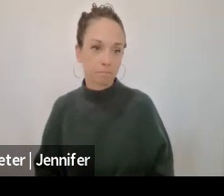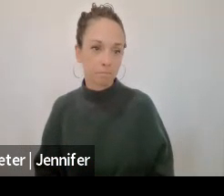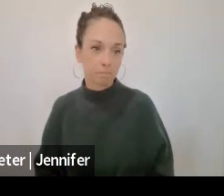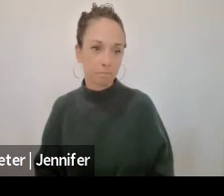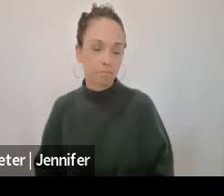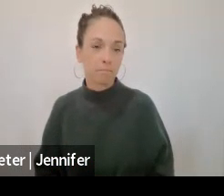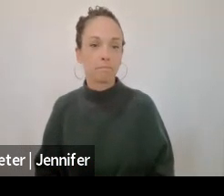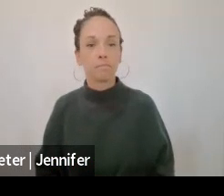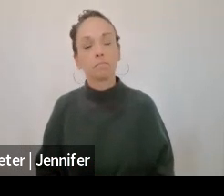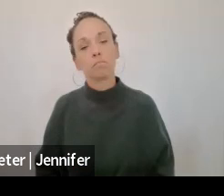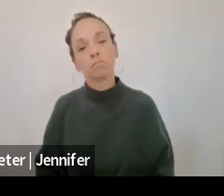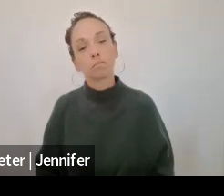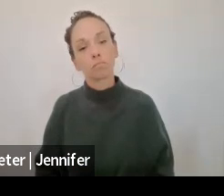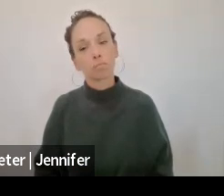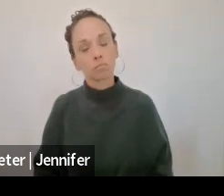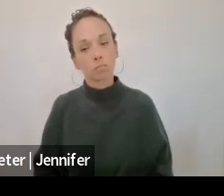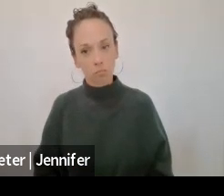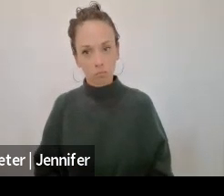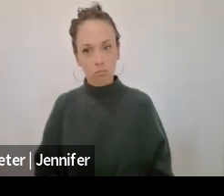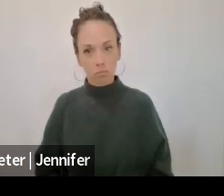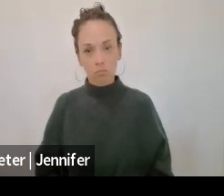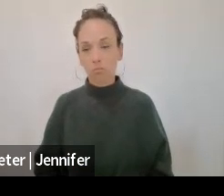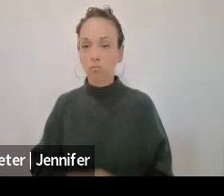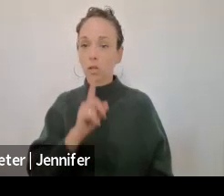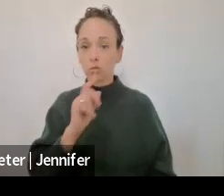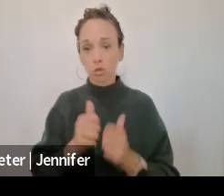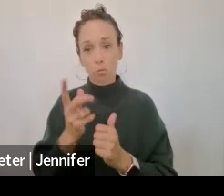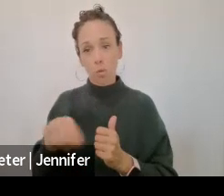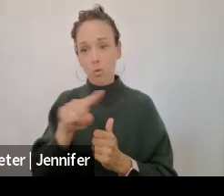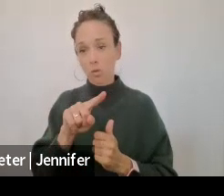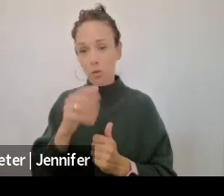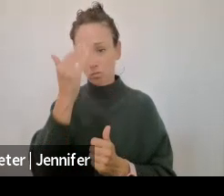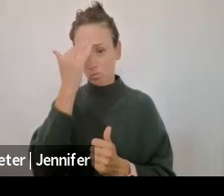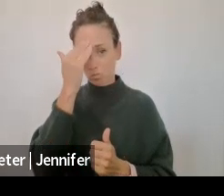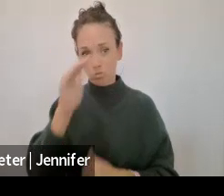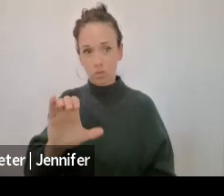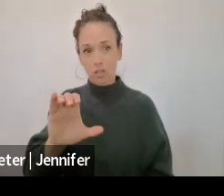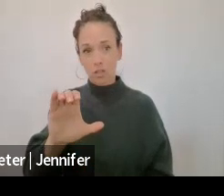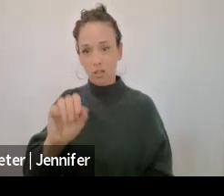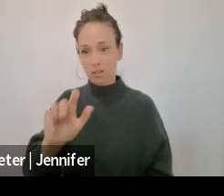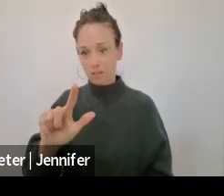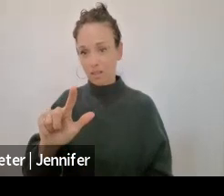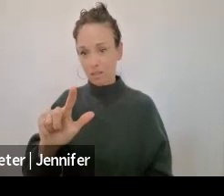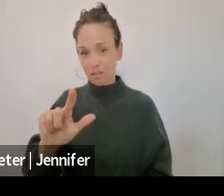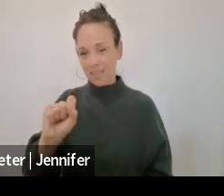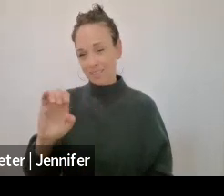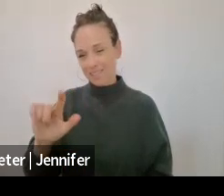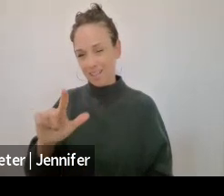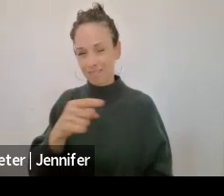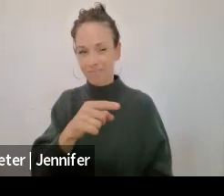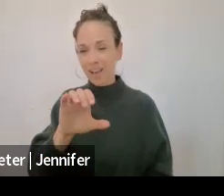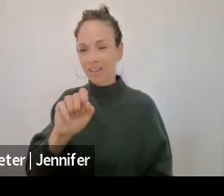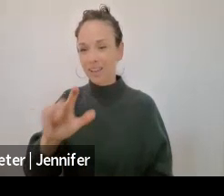about social emotional learning, I'm sure almost all of you are familiar with CASEL. CASEL is kind of a what